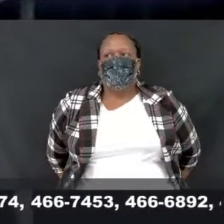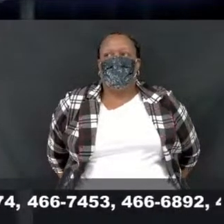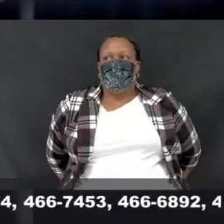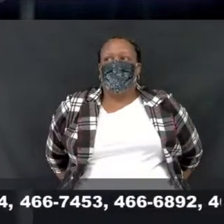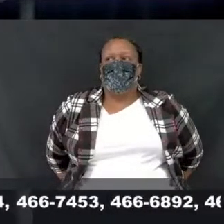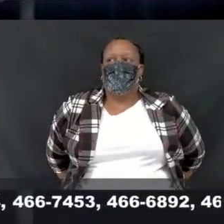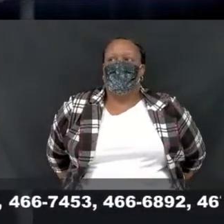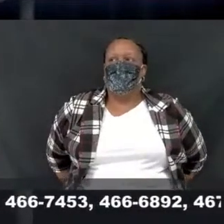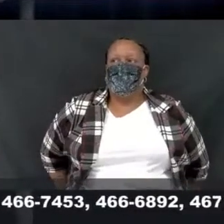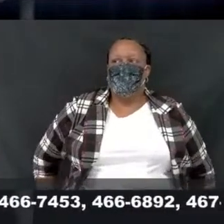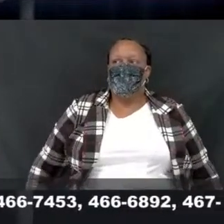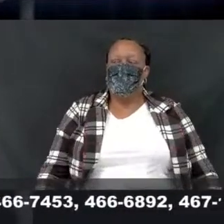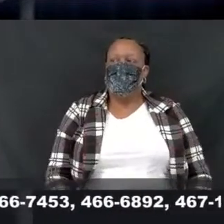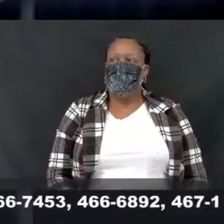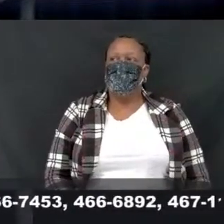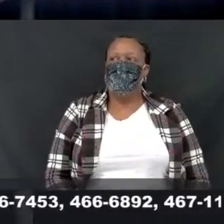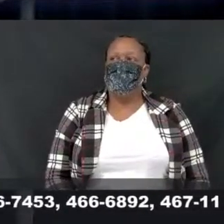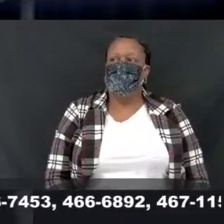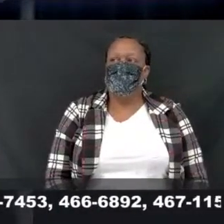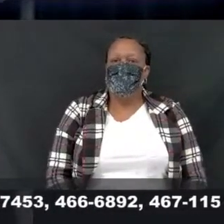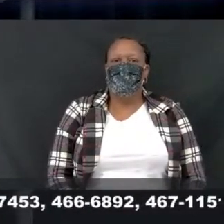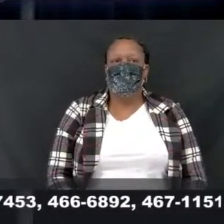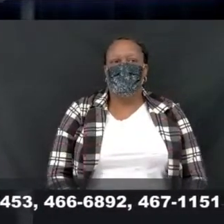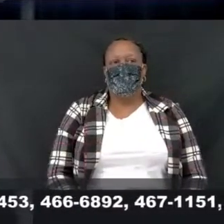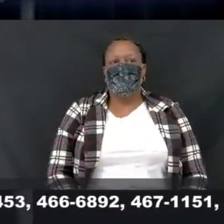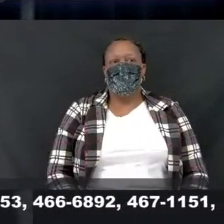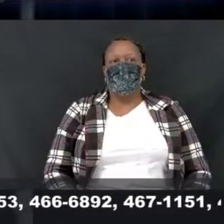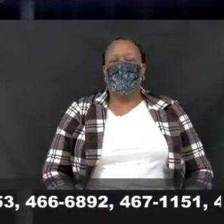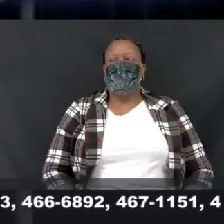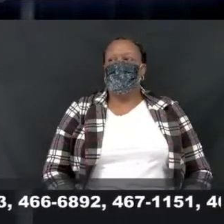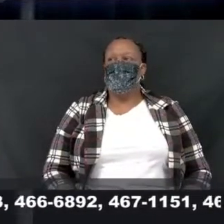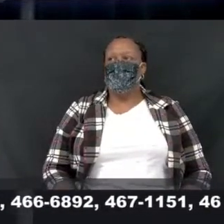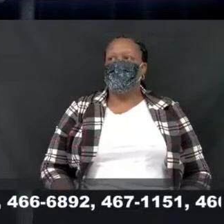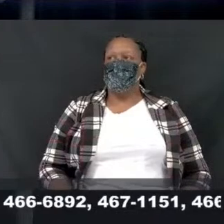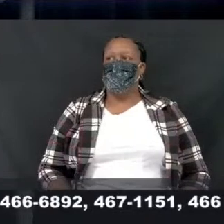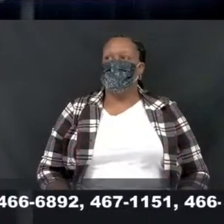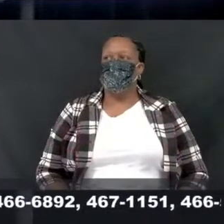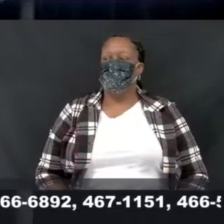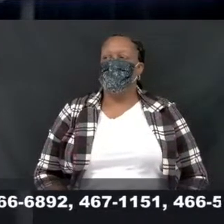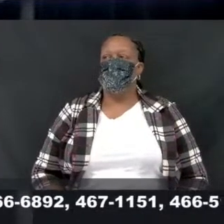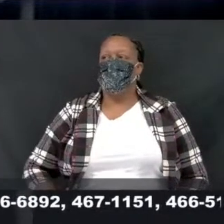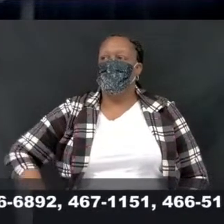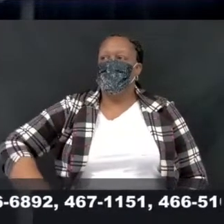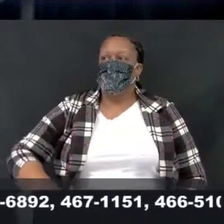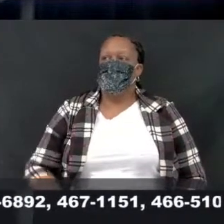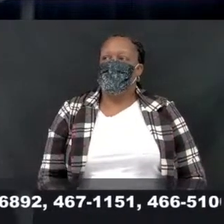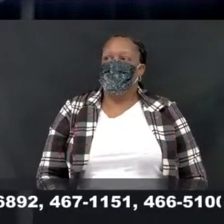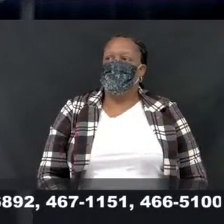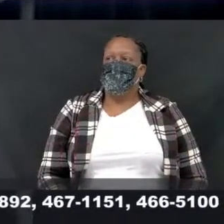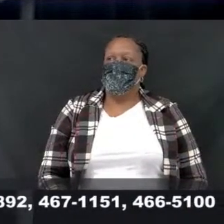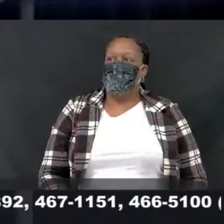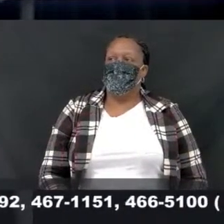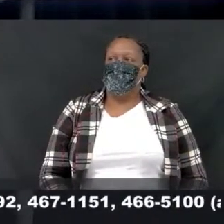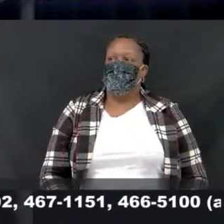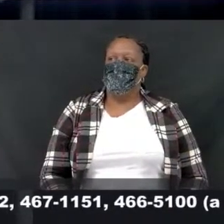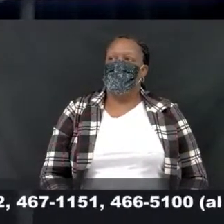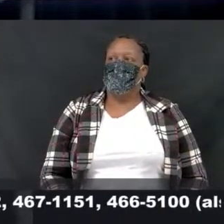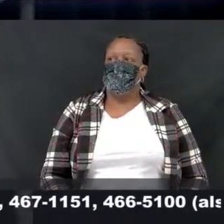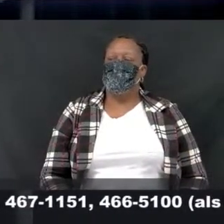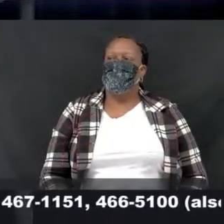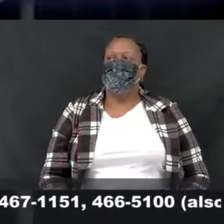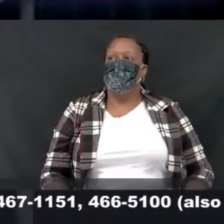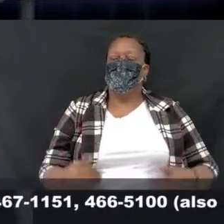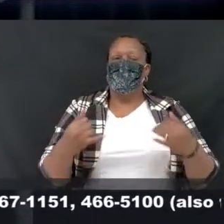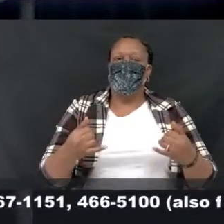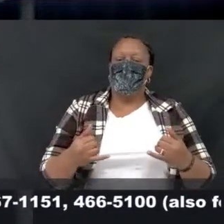Thank you, Dr. Laws. The second question reads, I am immunocompromised and took my third